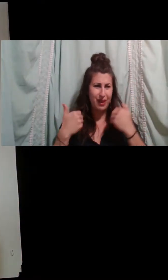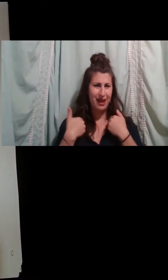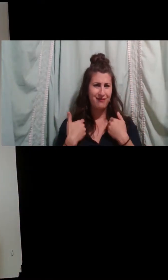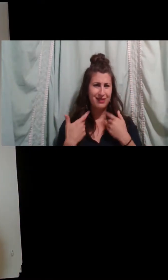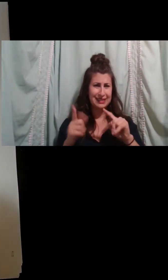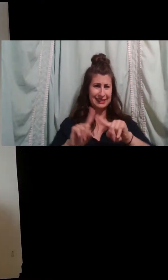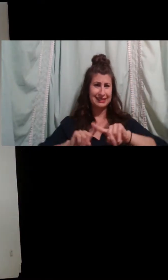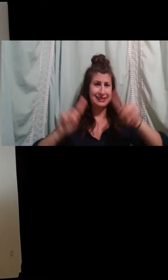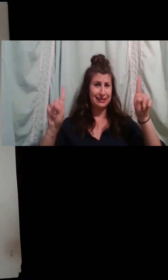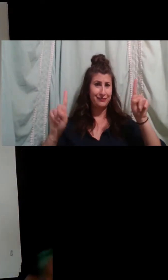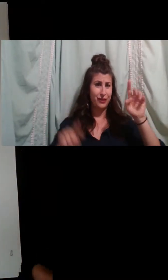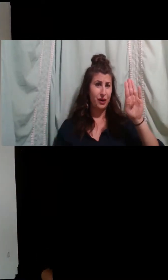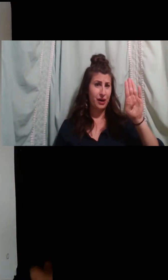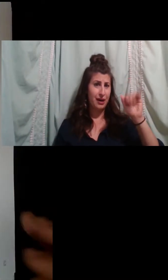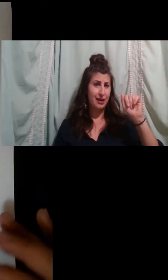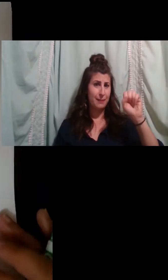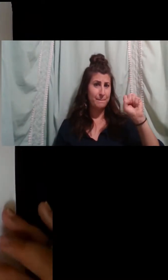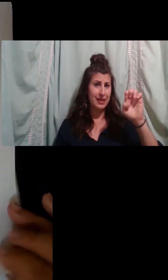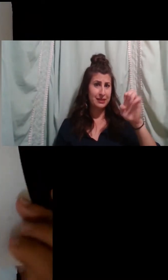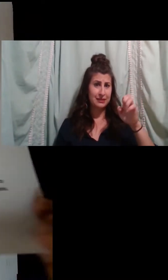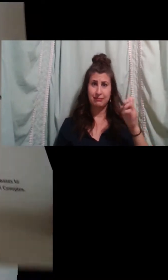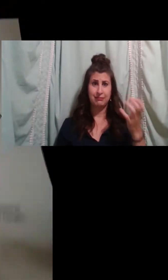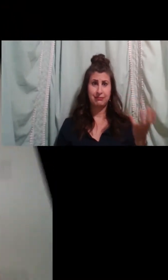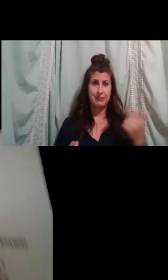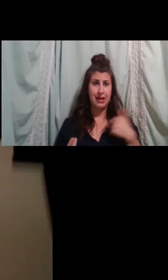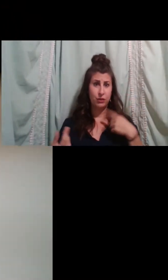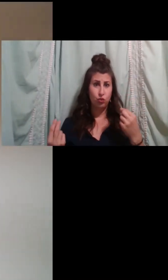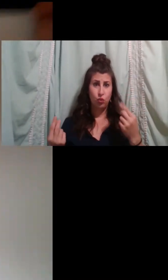different bases? That's what's next.